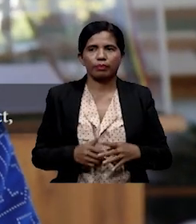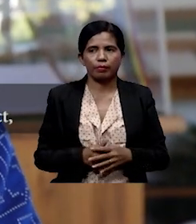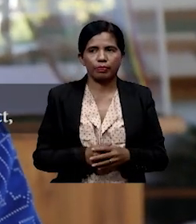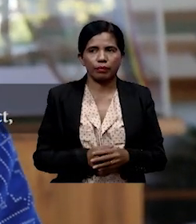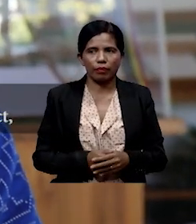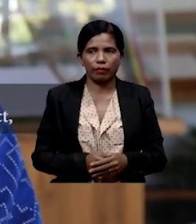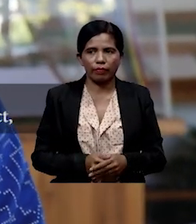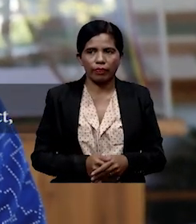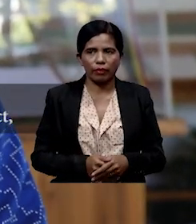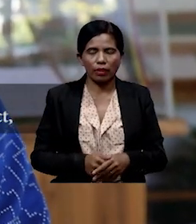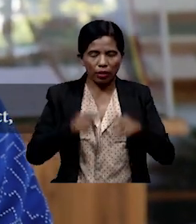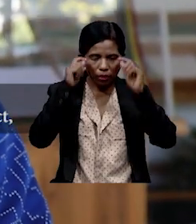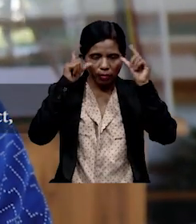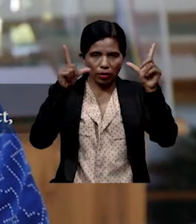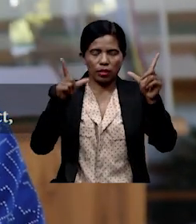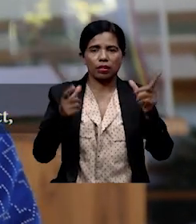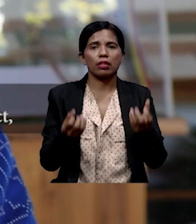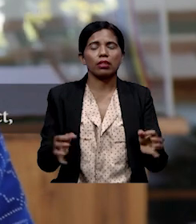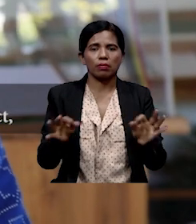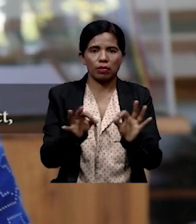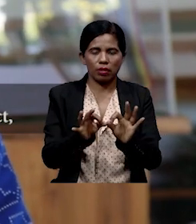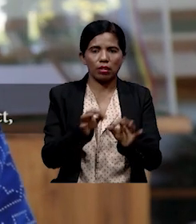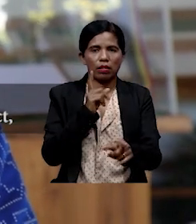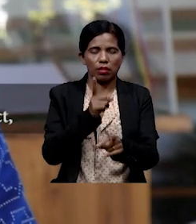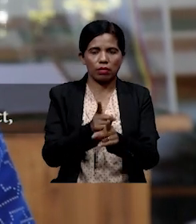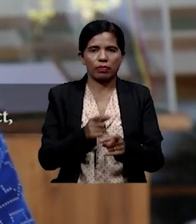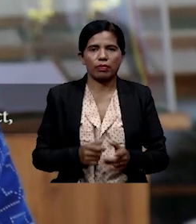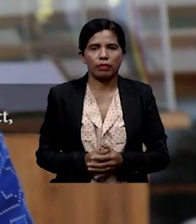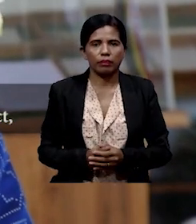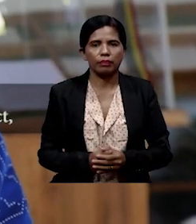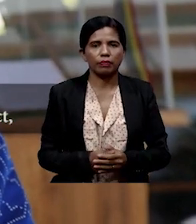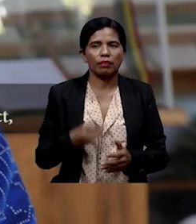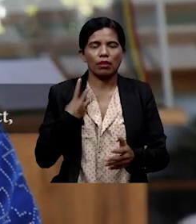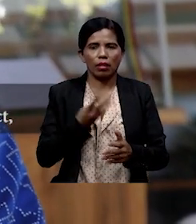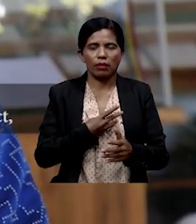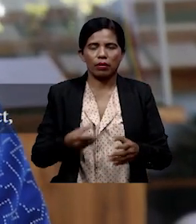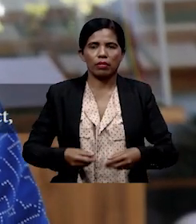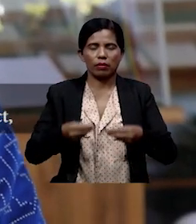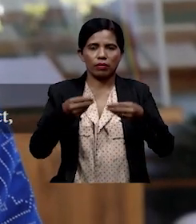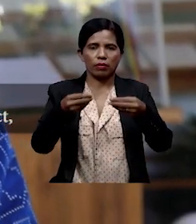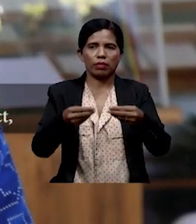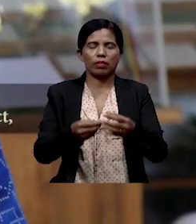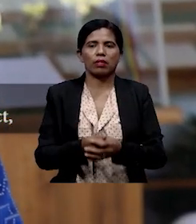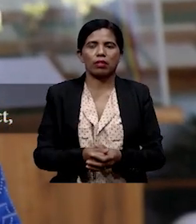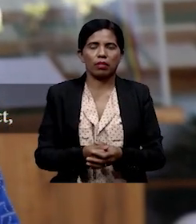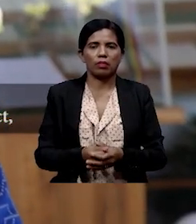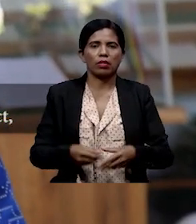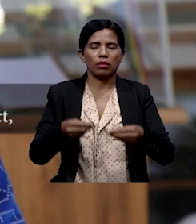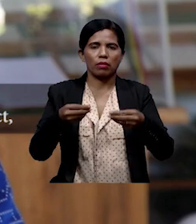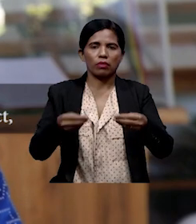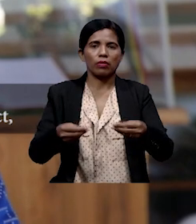Timor-Leste is a very proud partner of my organization. We did some years ago an initial transaction,